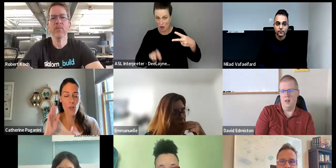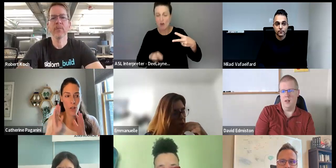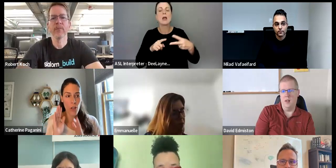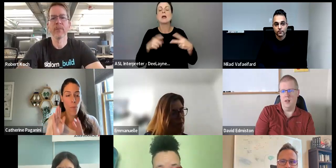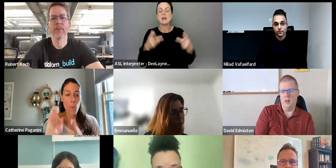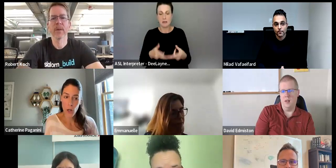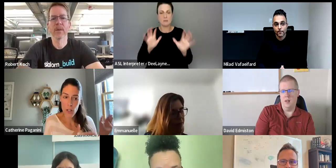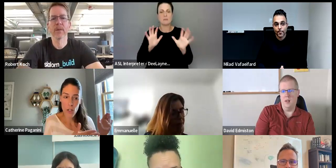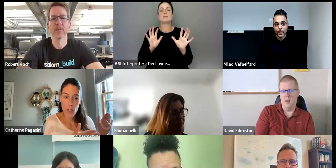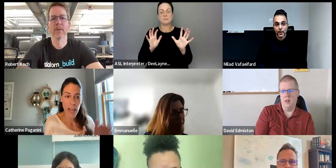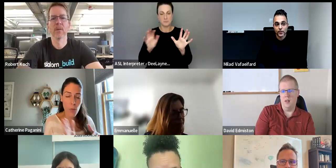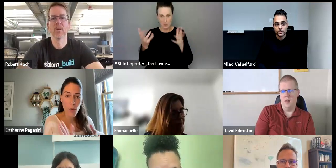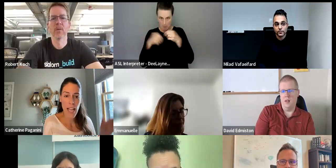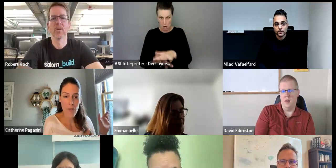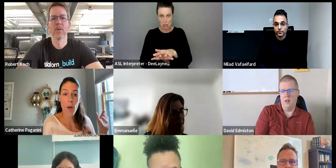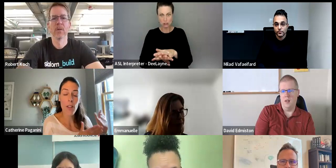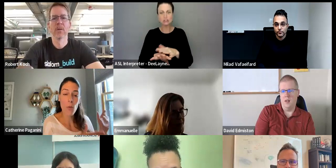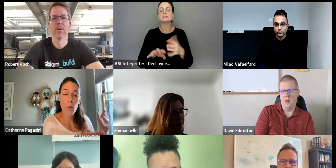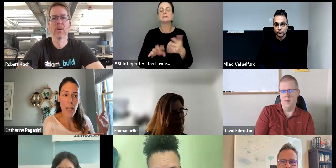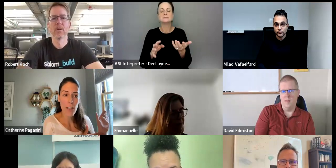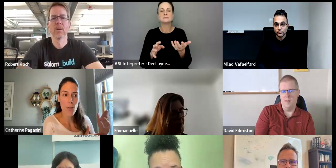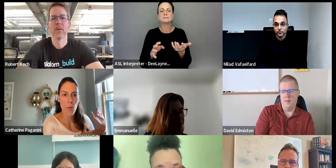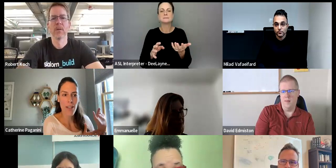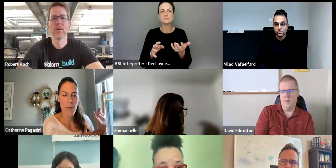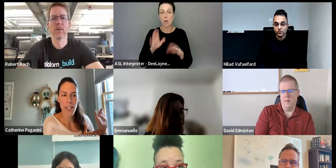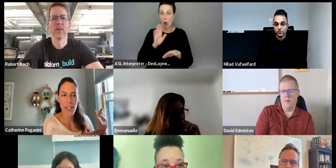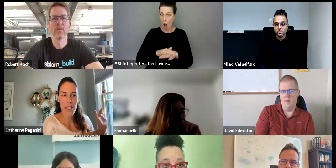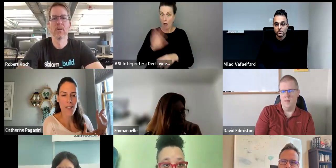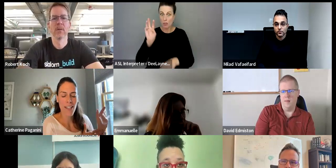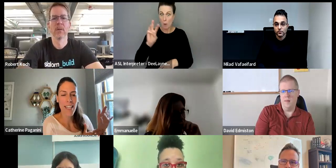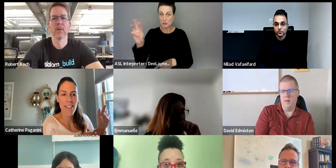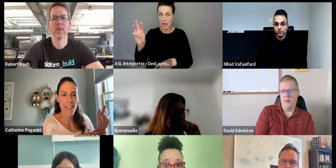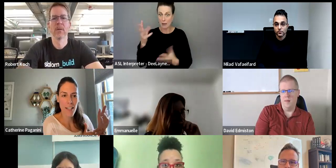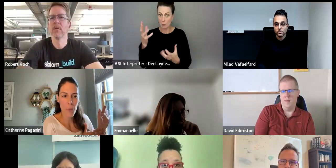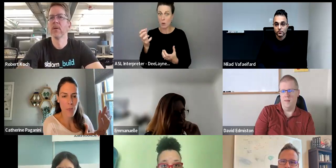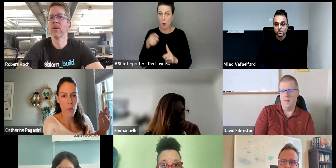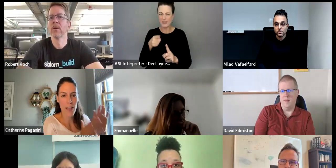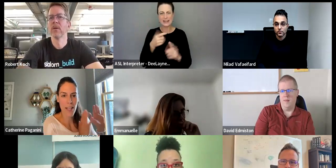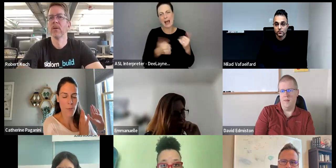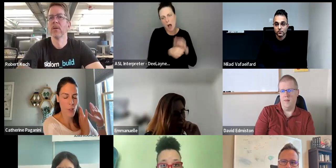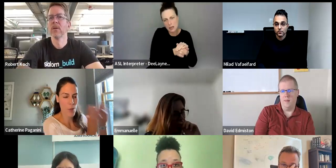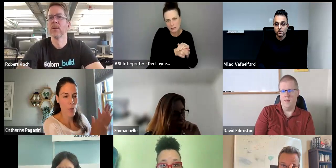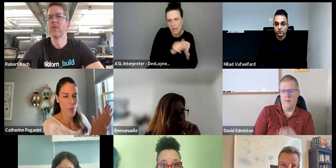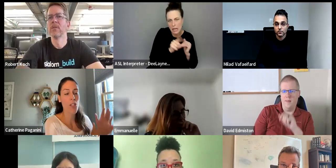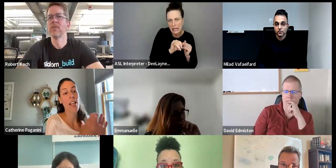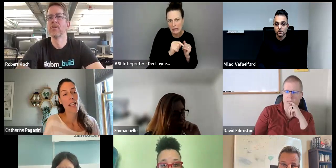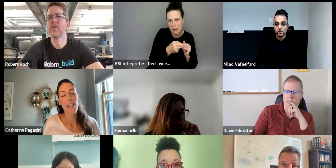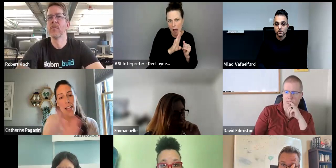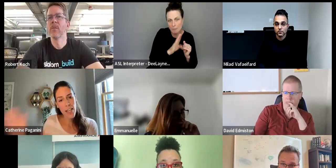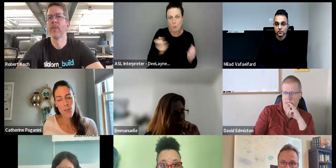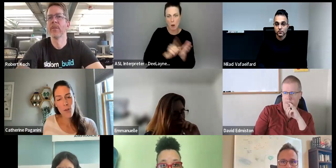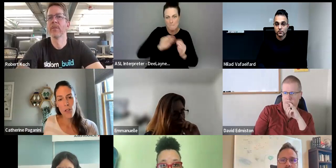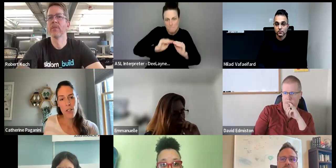have those merged, right, when we have them on the website, because we want them, right now they're hidden in GitHub, we want them to be